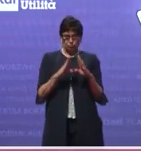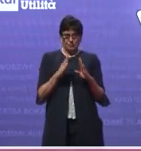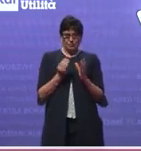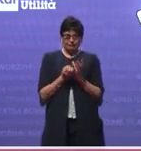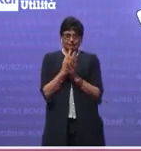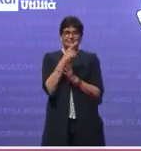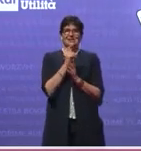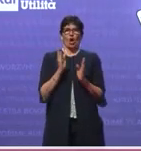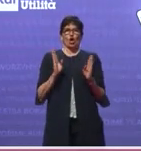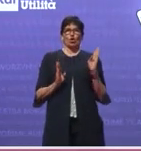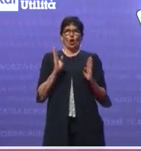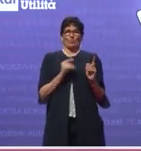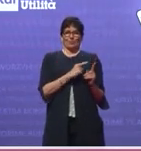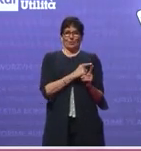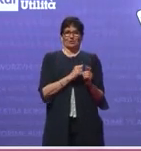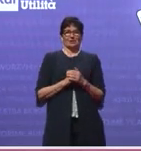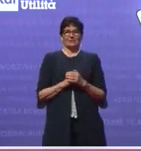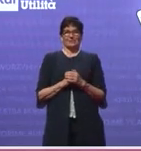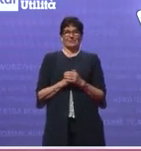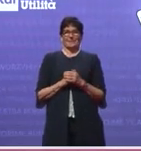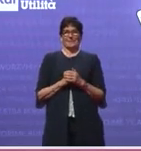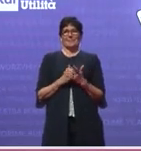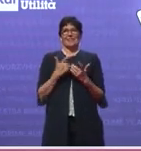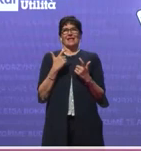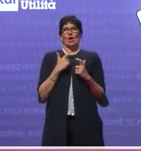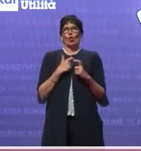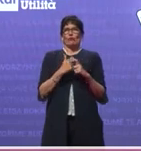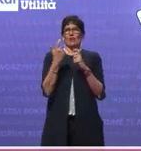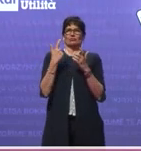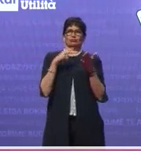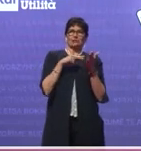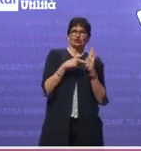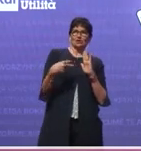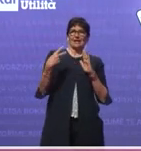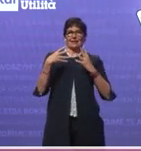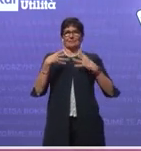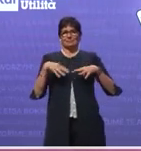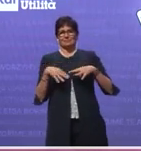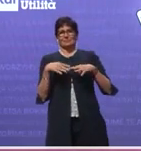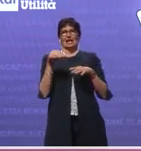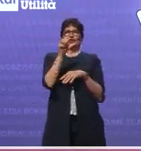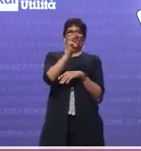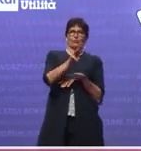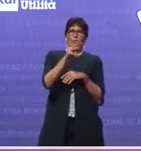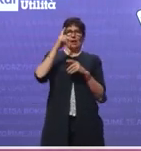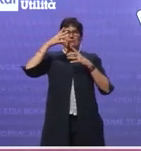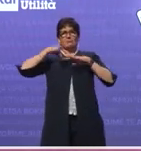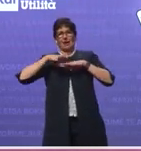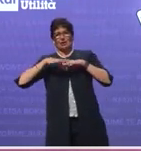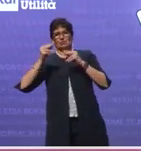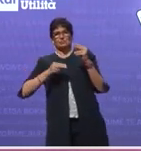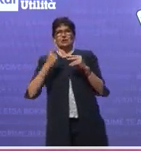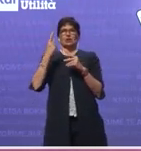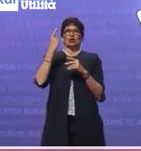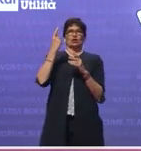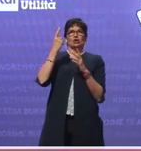mechanical engineering, material science, software and algorithms, and cognitive science and neuroscience in my academic